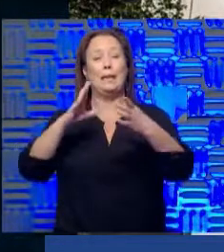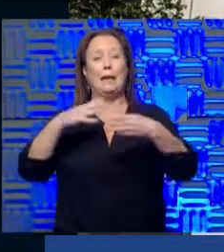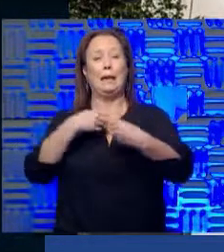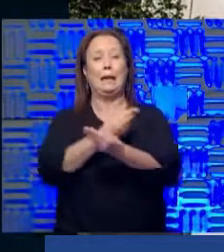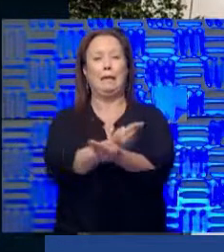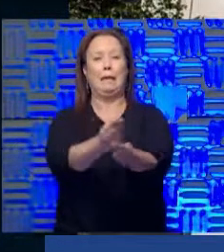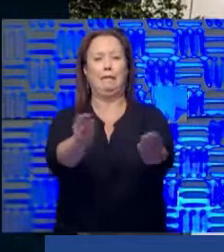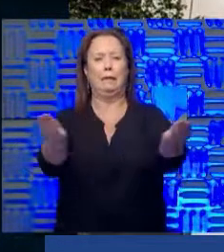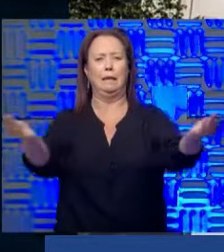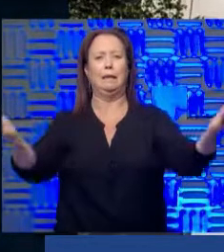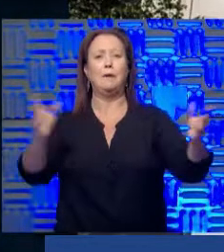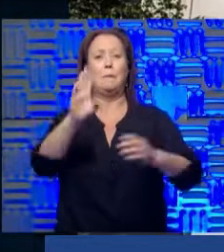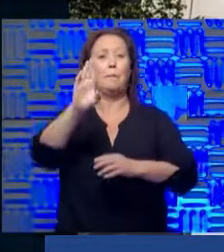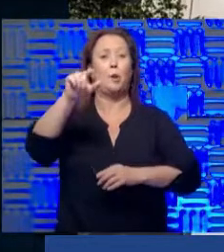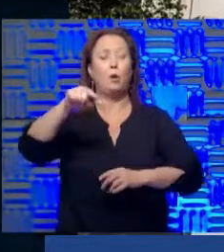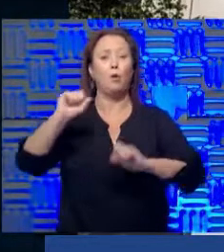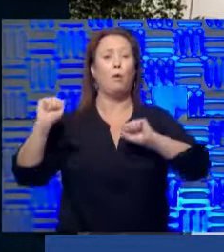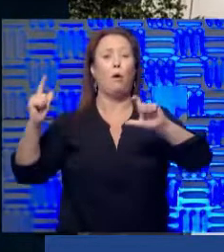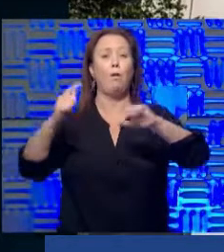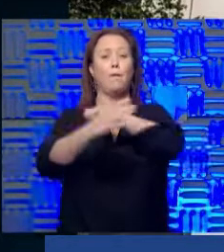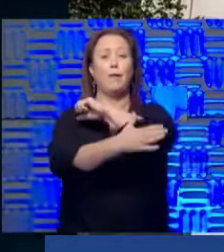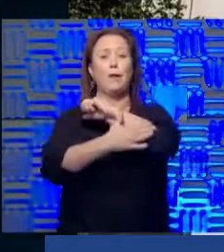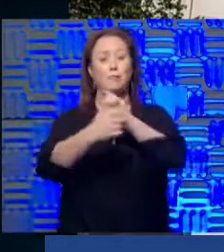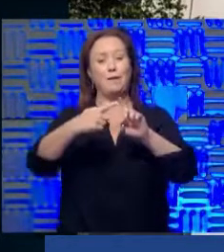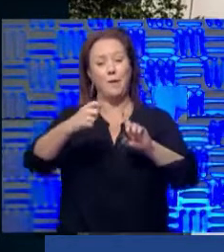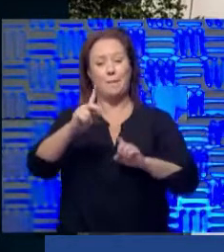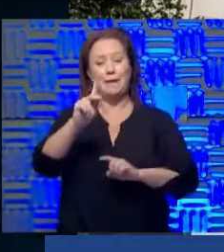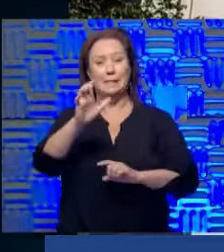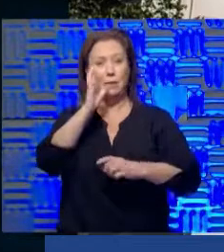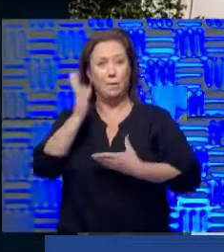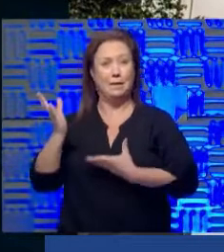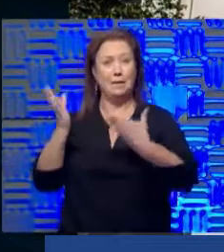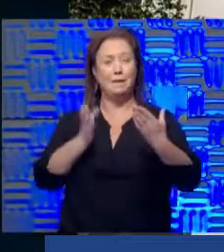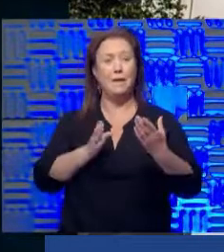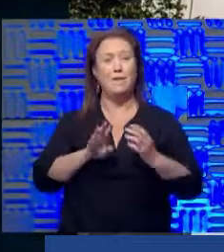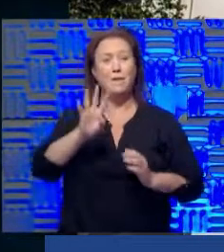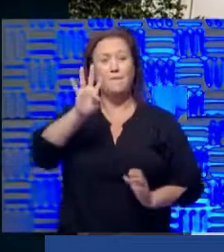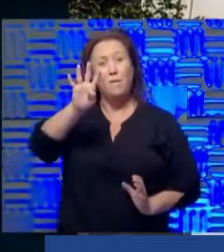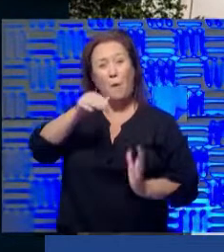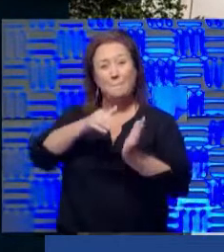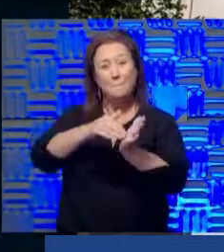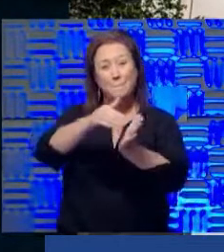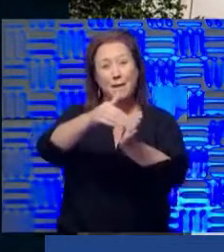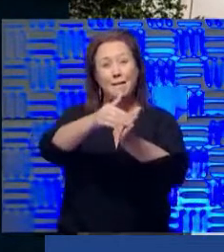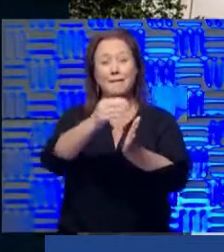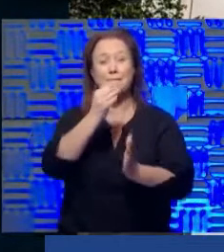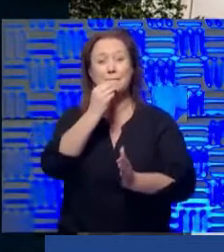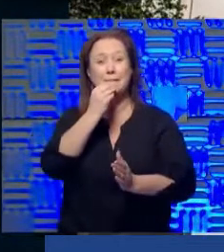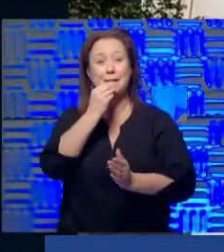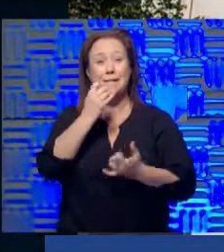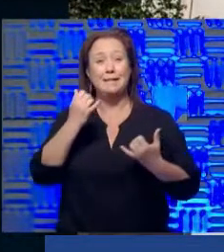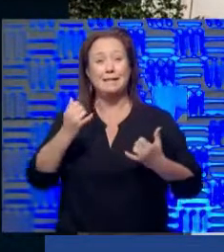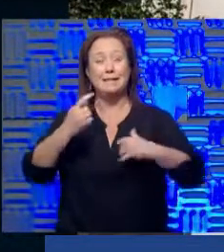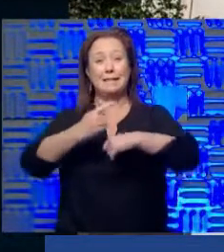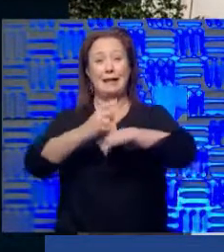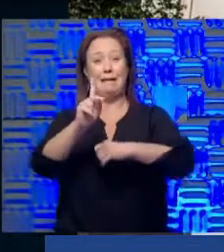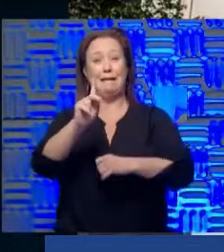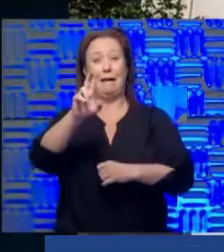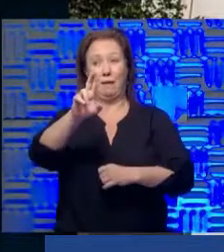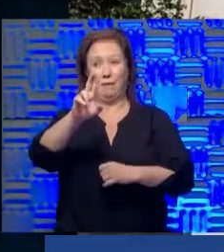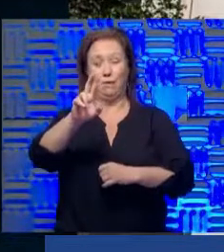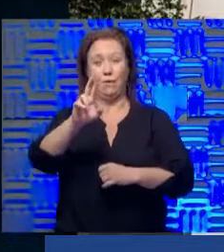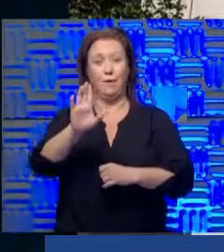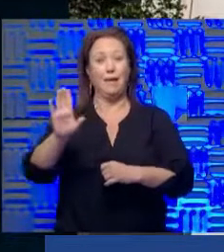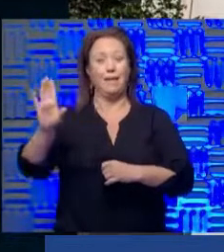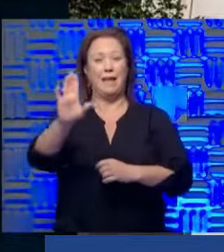and barbecue nationally from Kansas City, will be delivering their 4 millionth meal here at KU, and